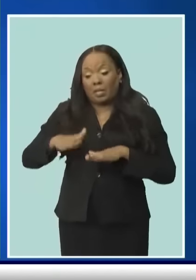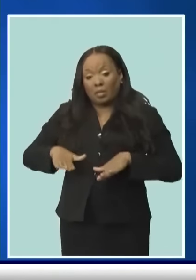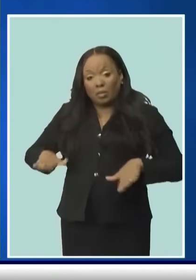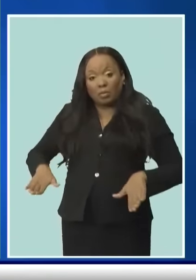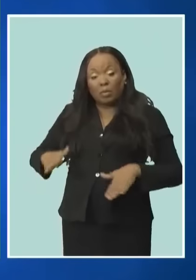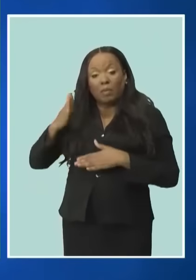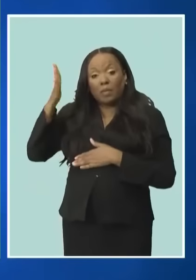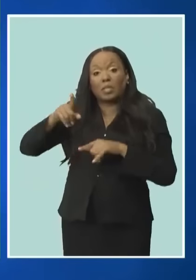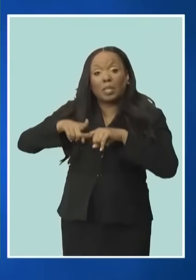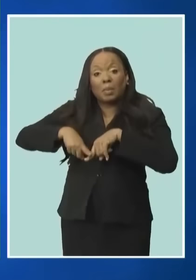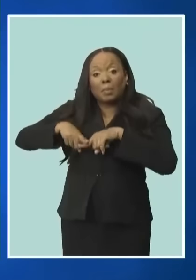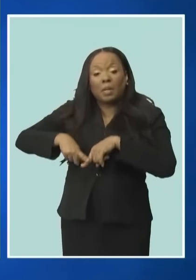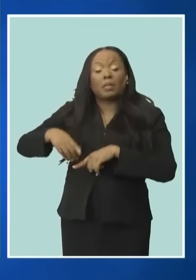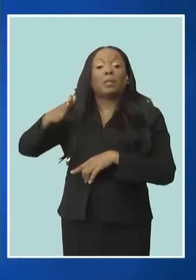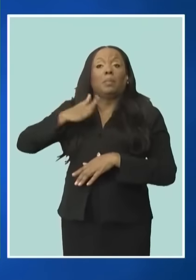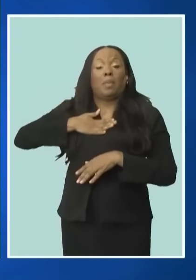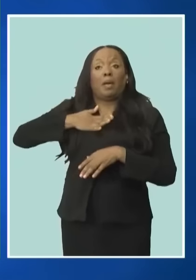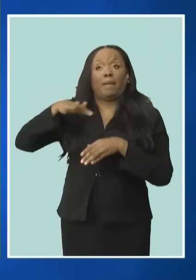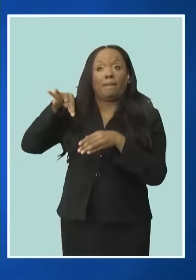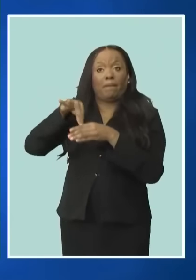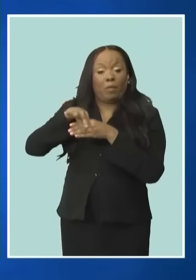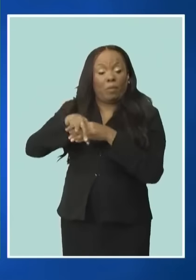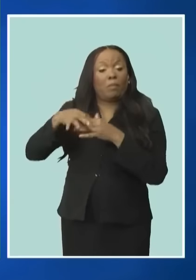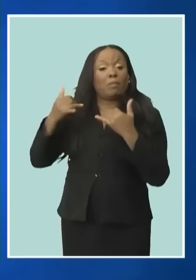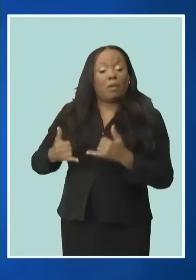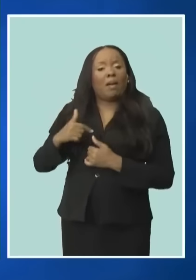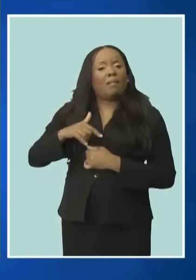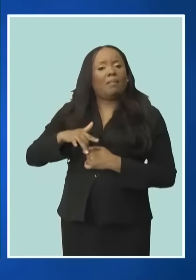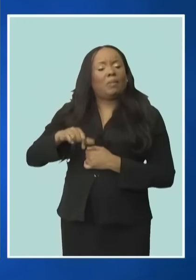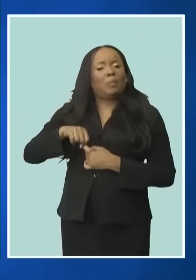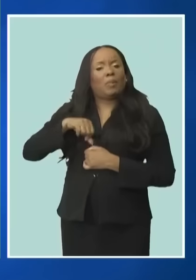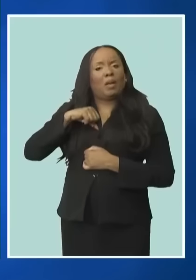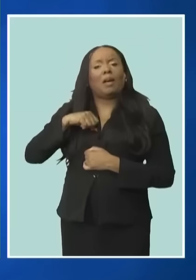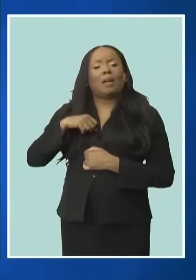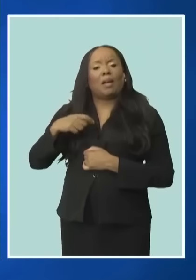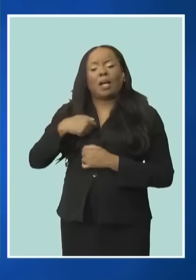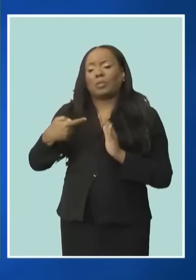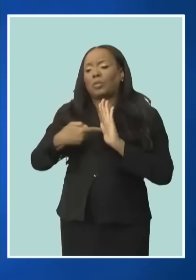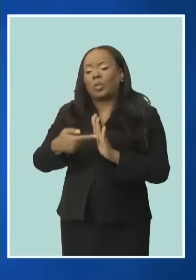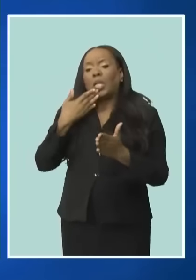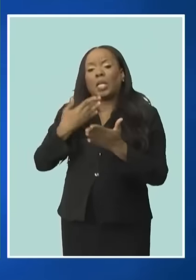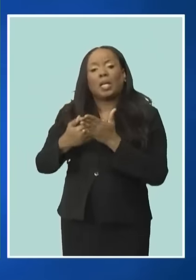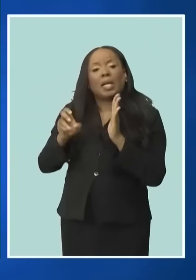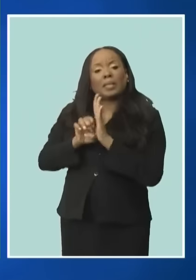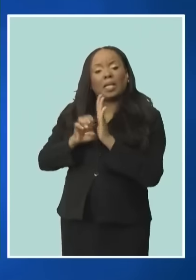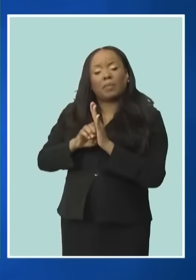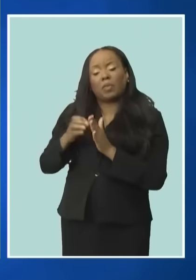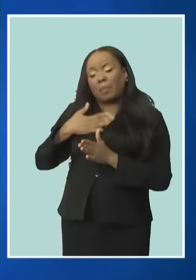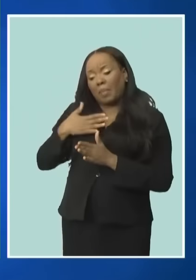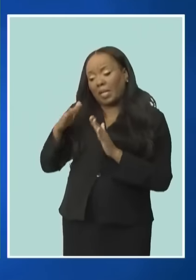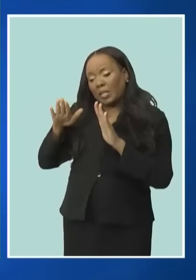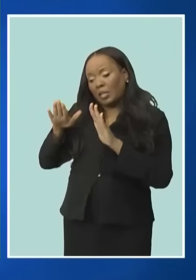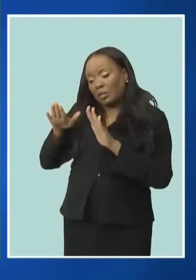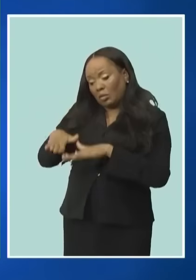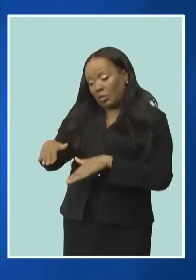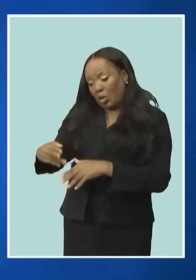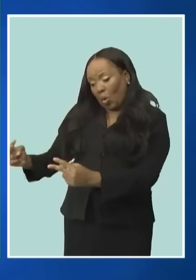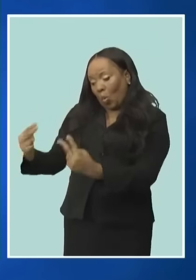very important to me. So I feel a sense of pride because I'm setting an example for them to,